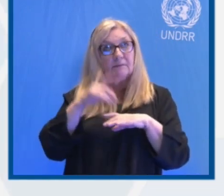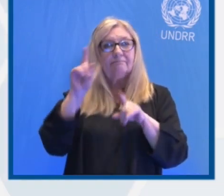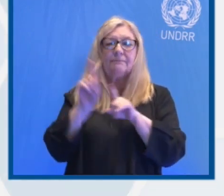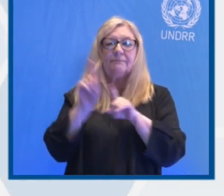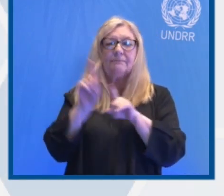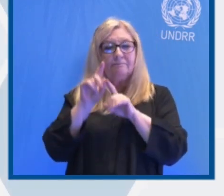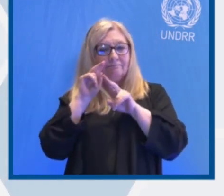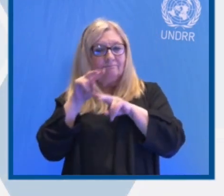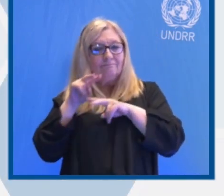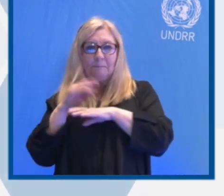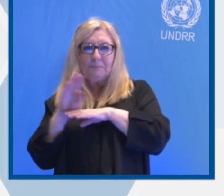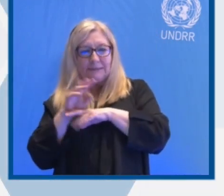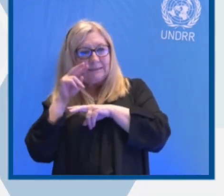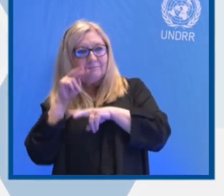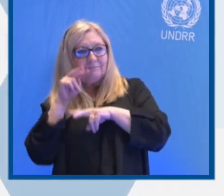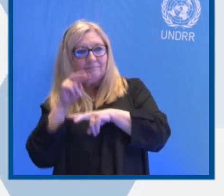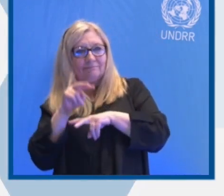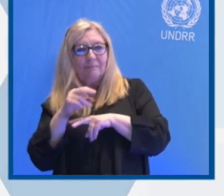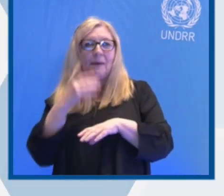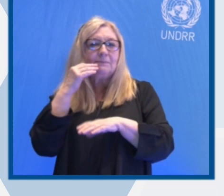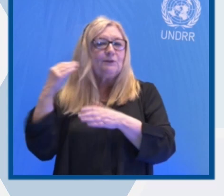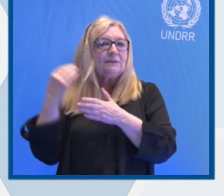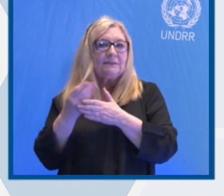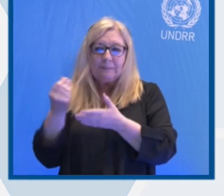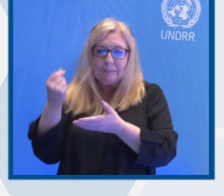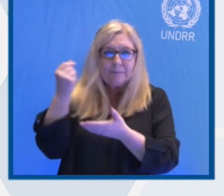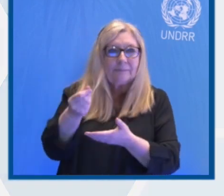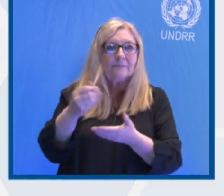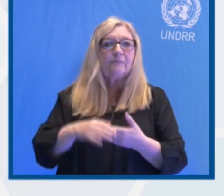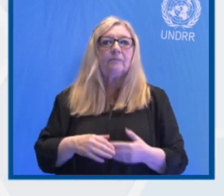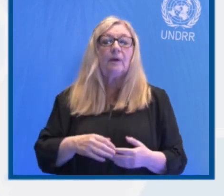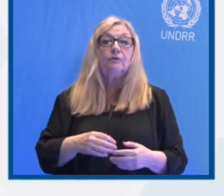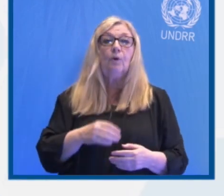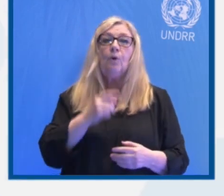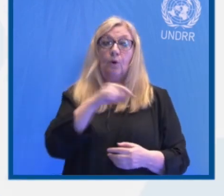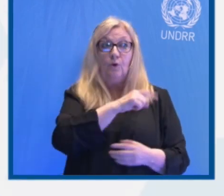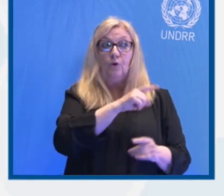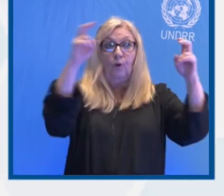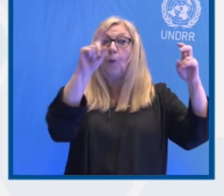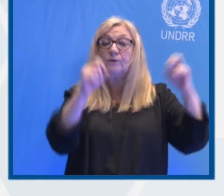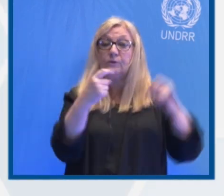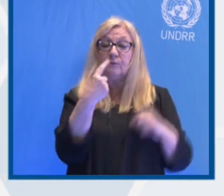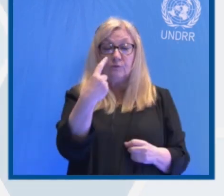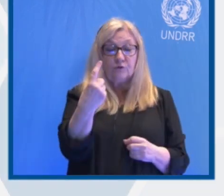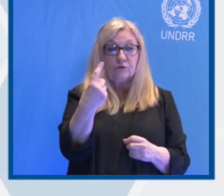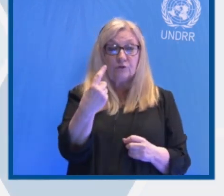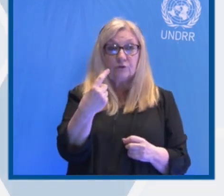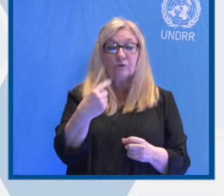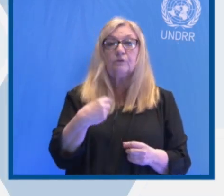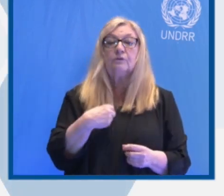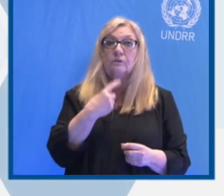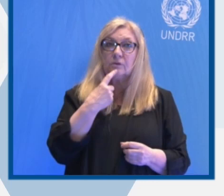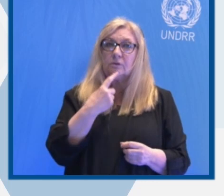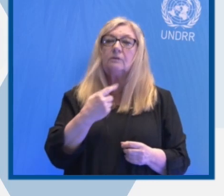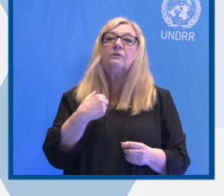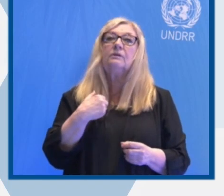by those experiences. So with respect to the first question, you know, have we done a good enough